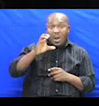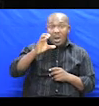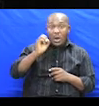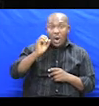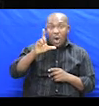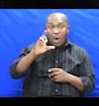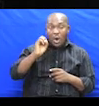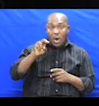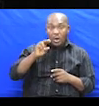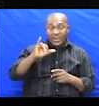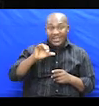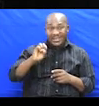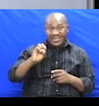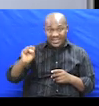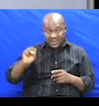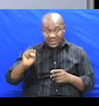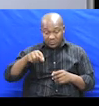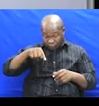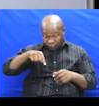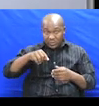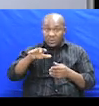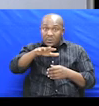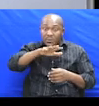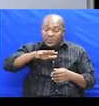economy, we say colonies